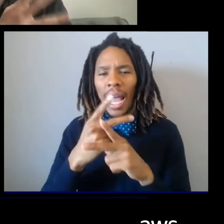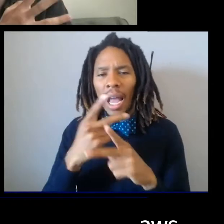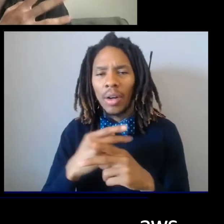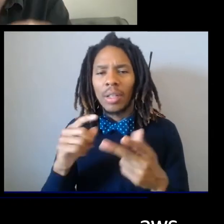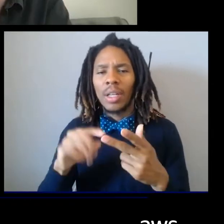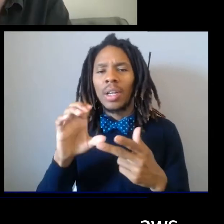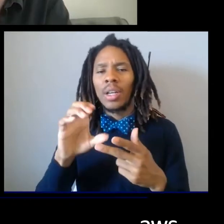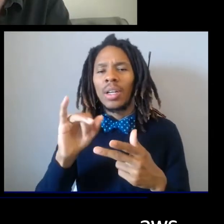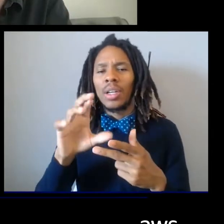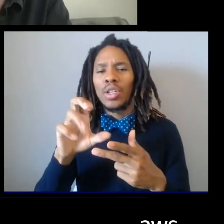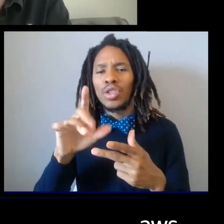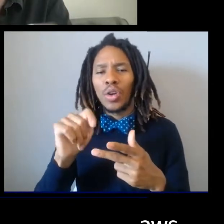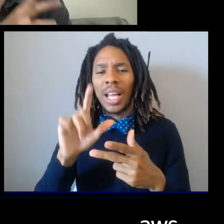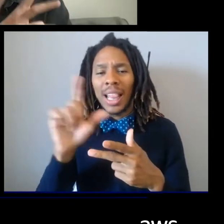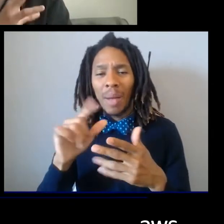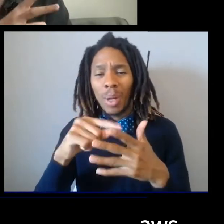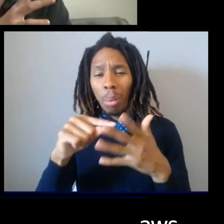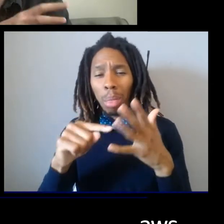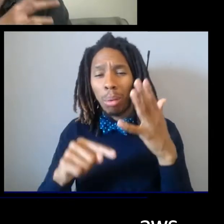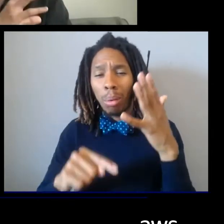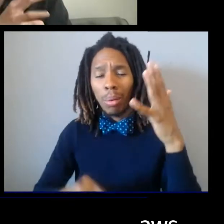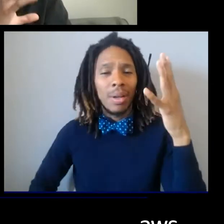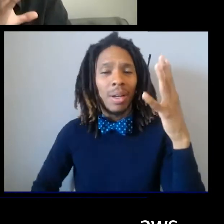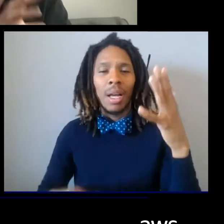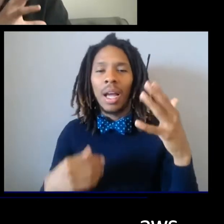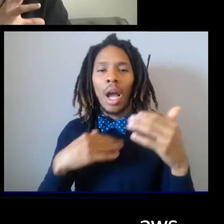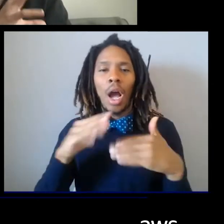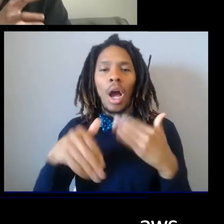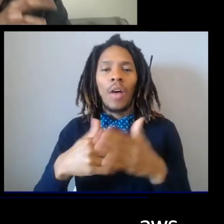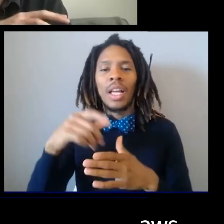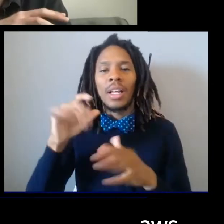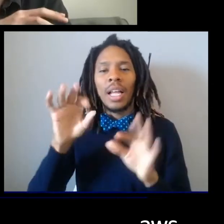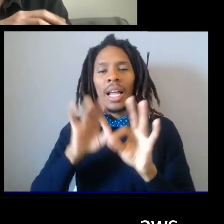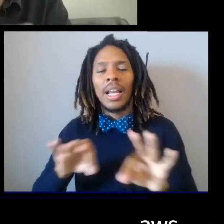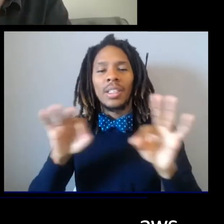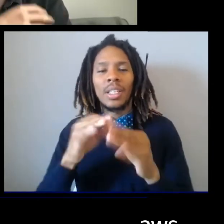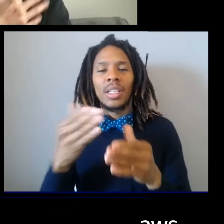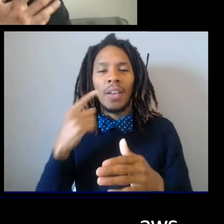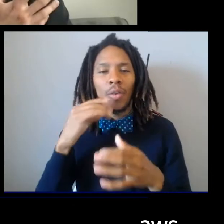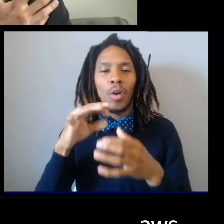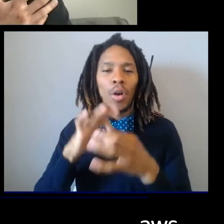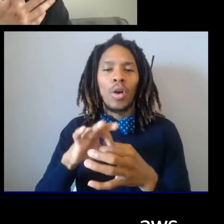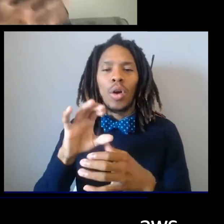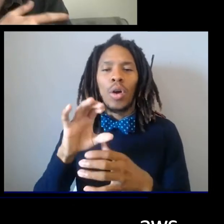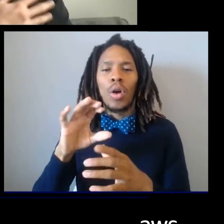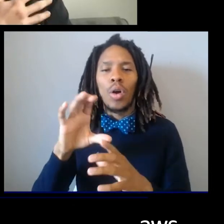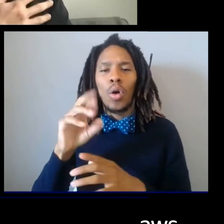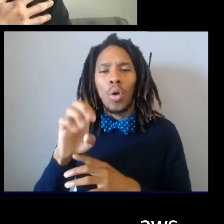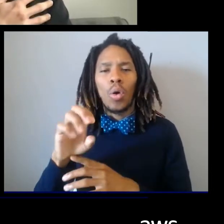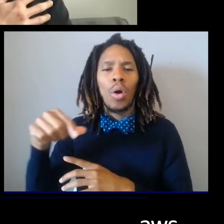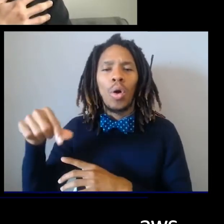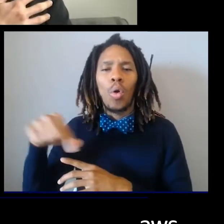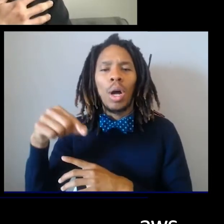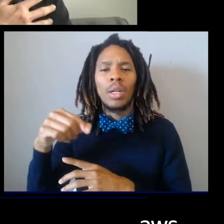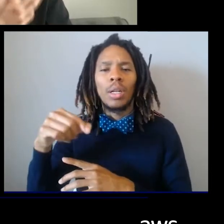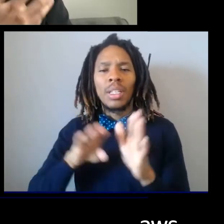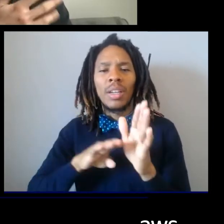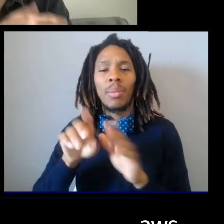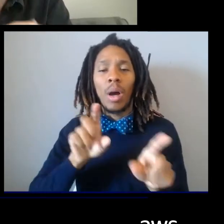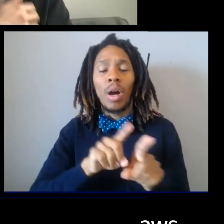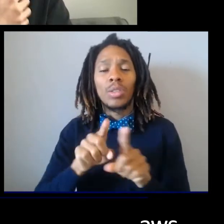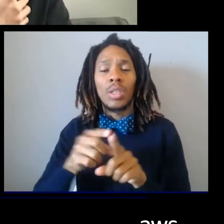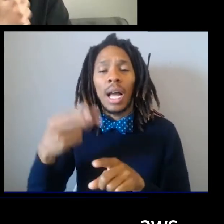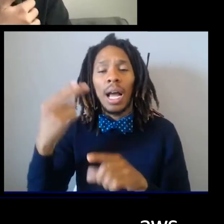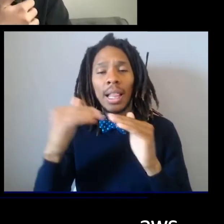libraries, and etc. All of the necessary things to do the core quantum development. And also we have high-level